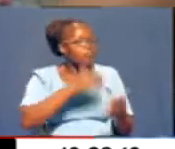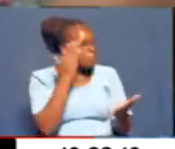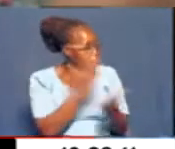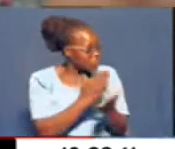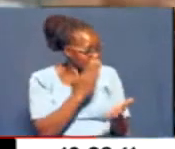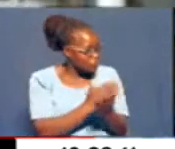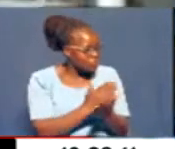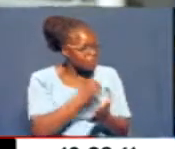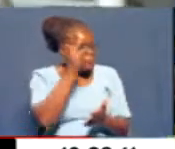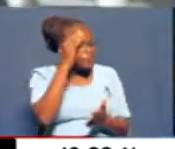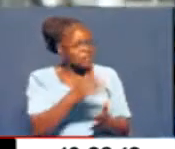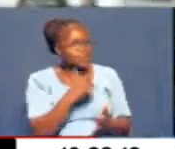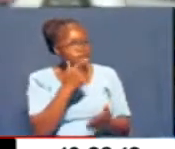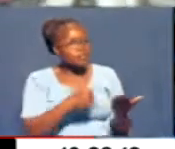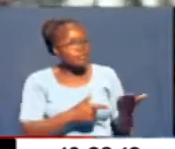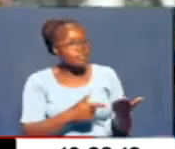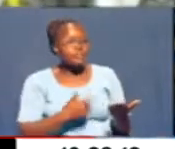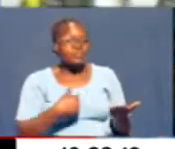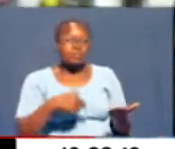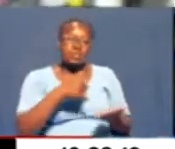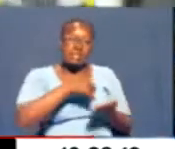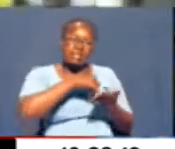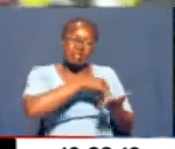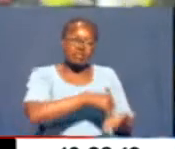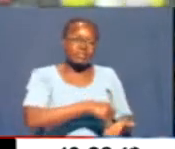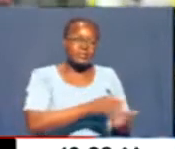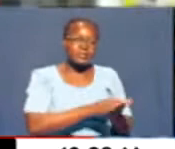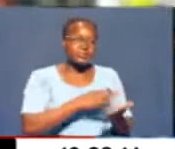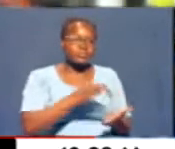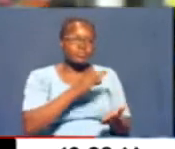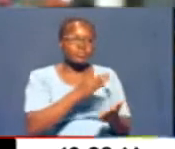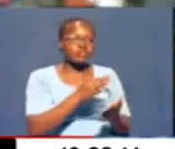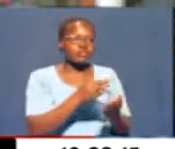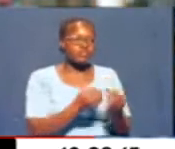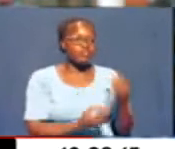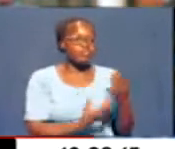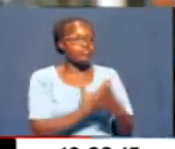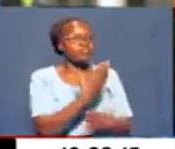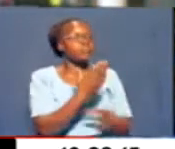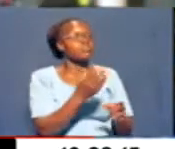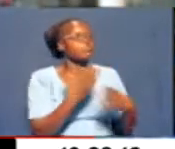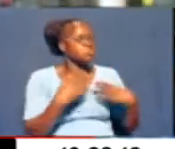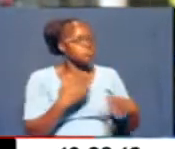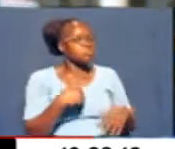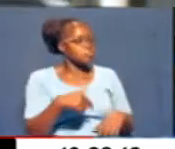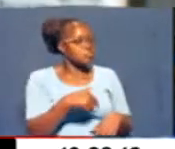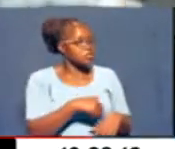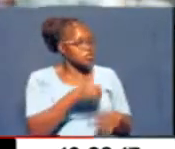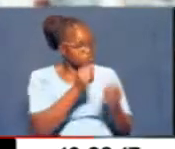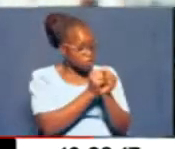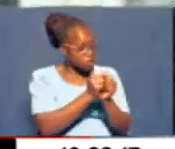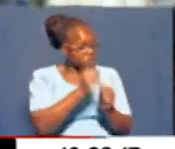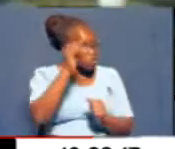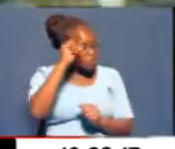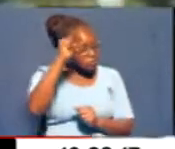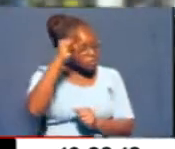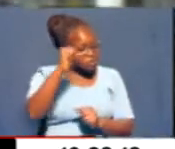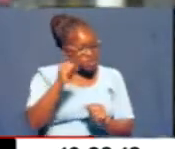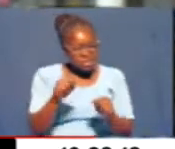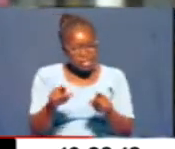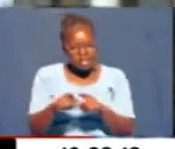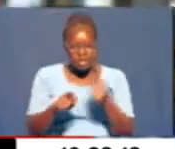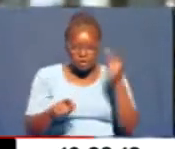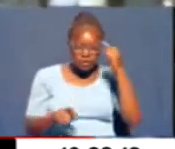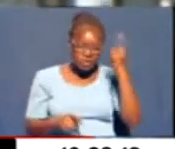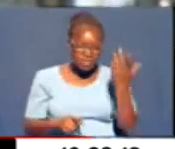basically, we are interfering with the spiritual nourishment of our people with politics. Just on that note, do you think that